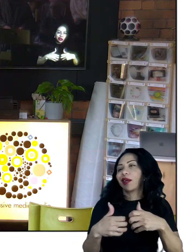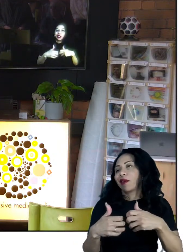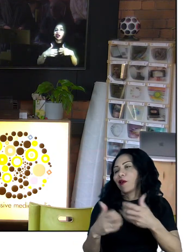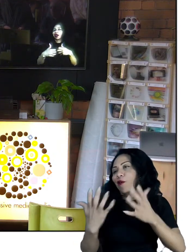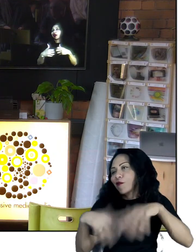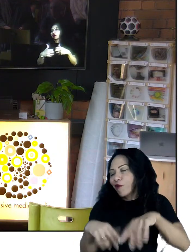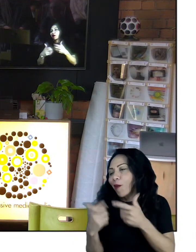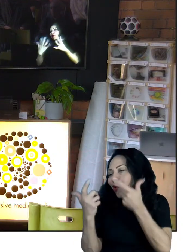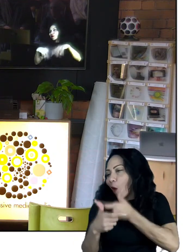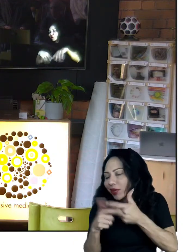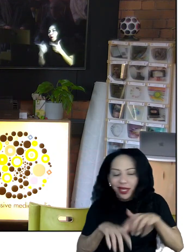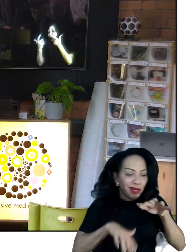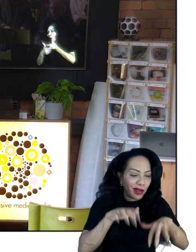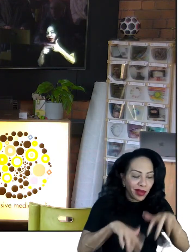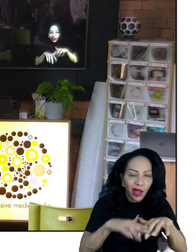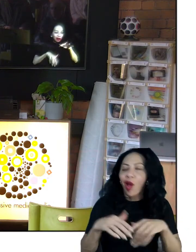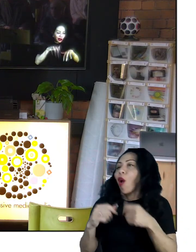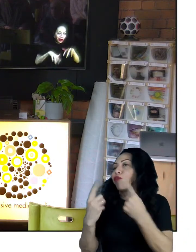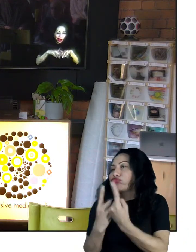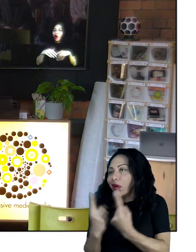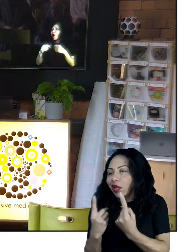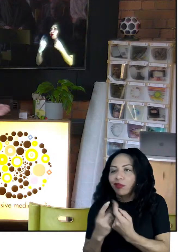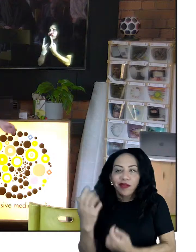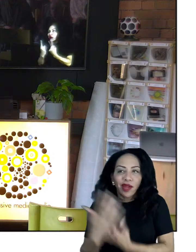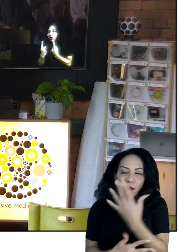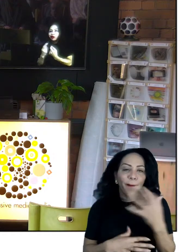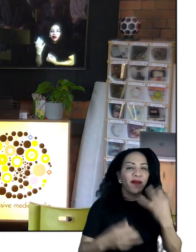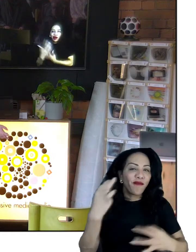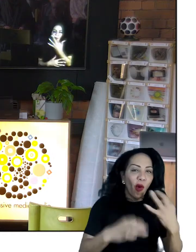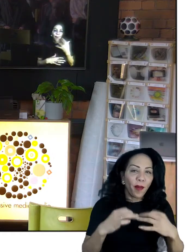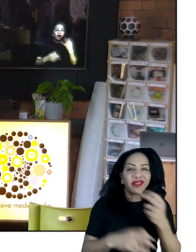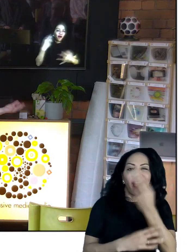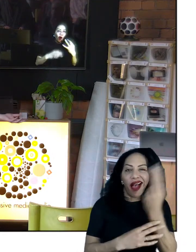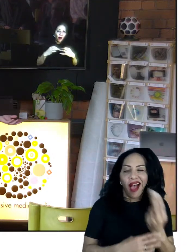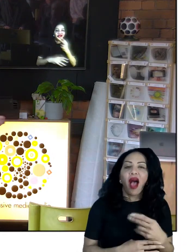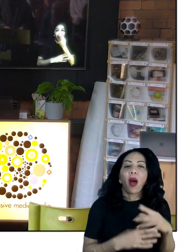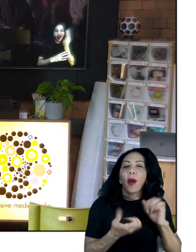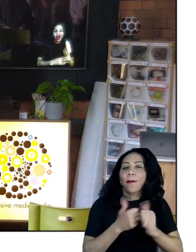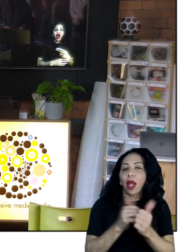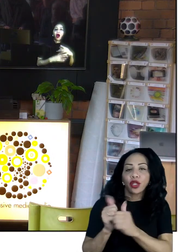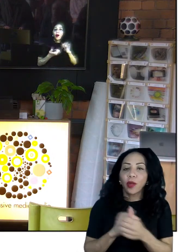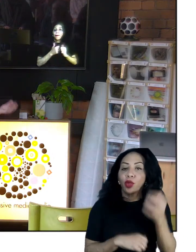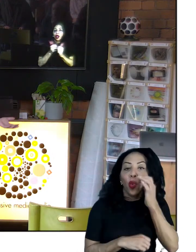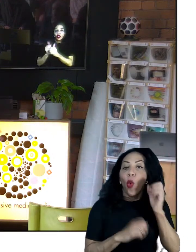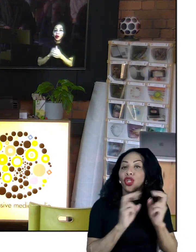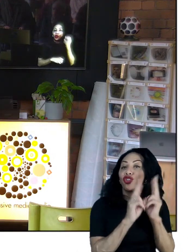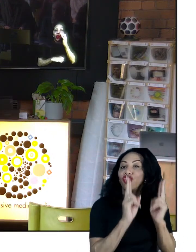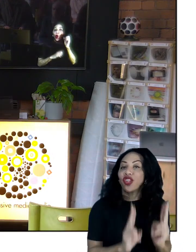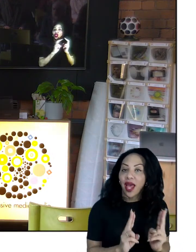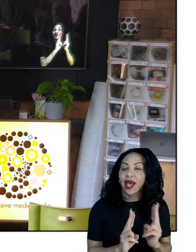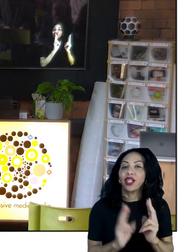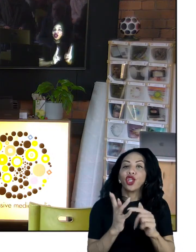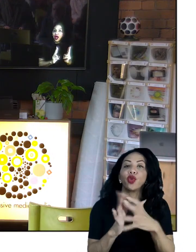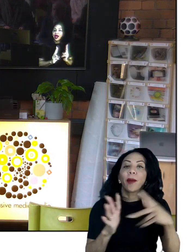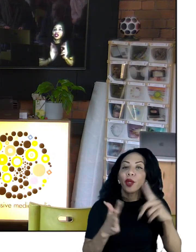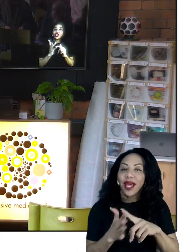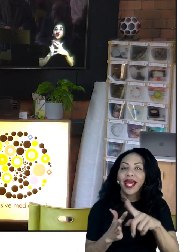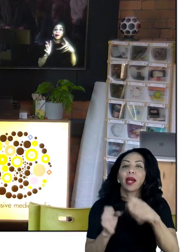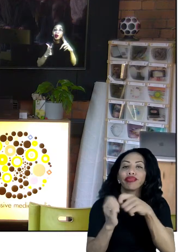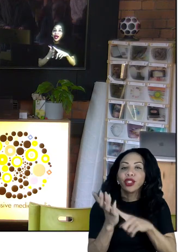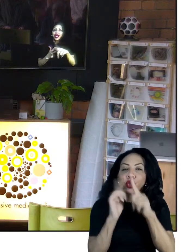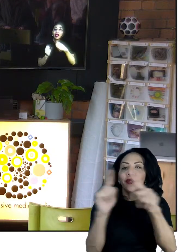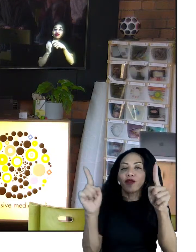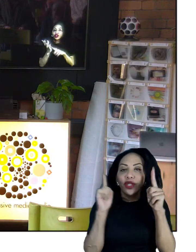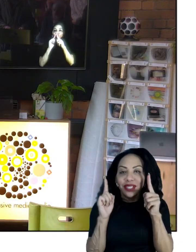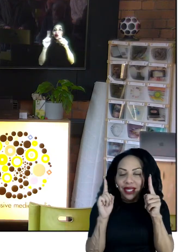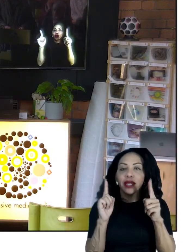comedy to coding and product development to performance art. And we're a partnership between Watershed, where we are right now, UWE Bristol and the University of Bristol, and